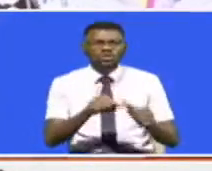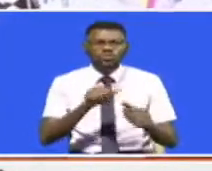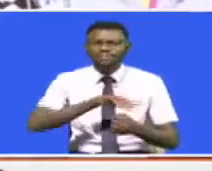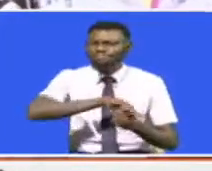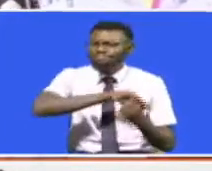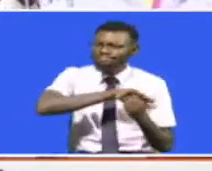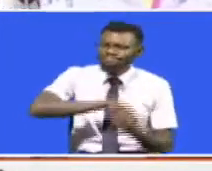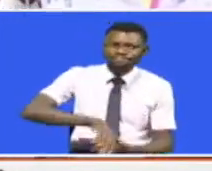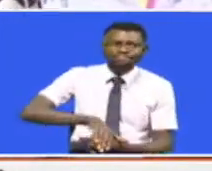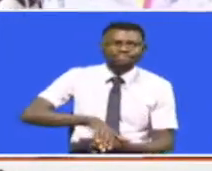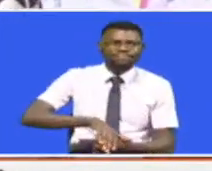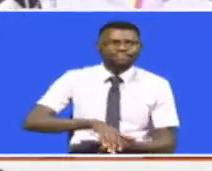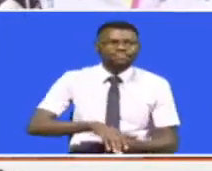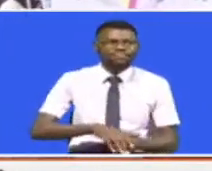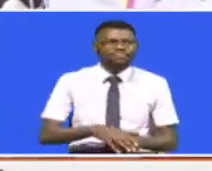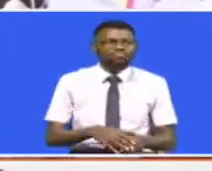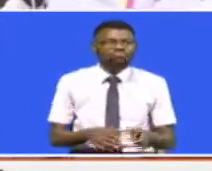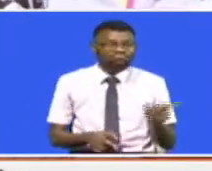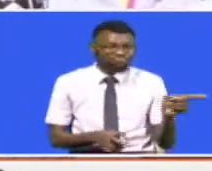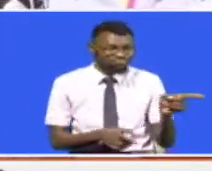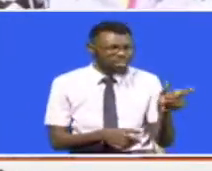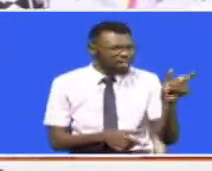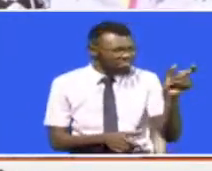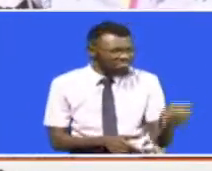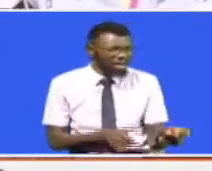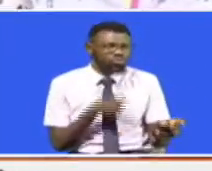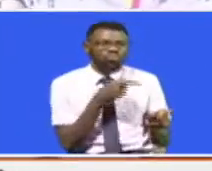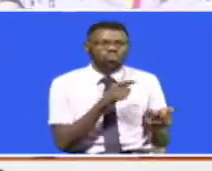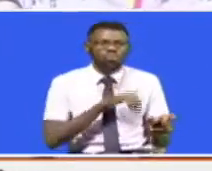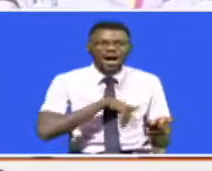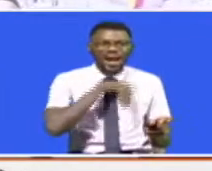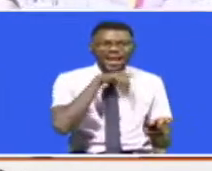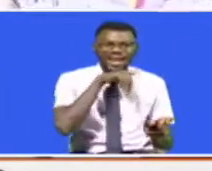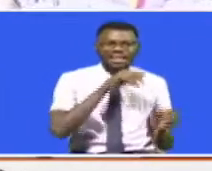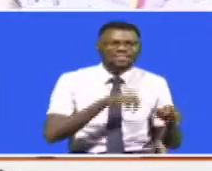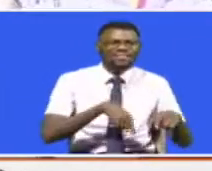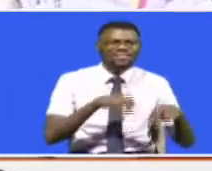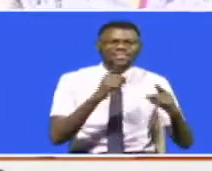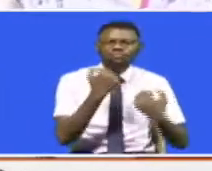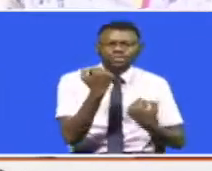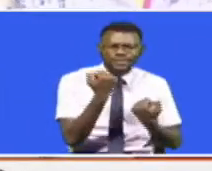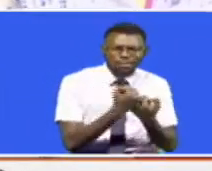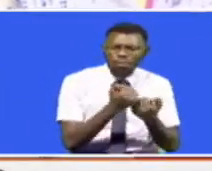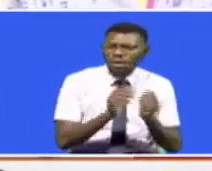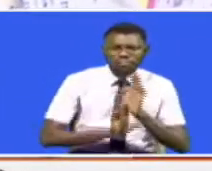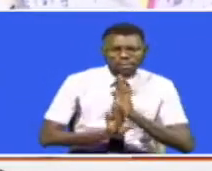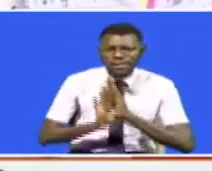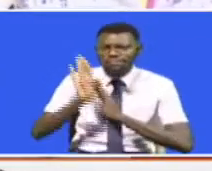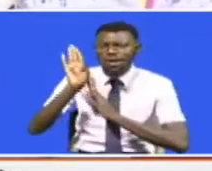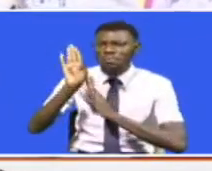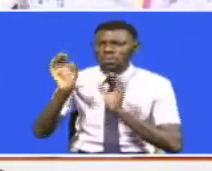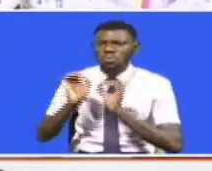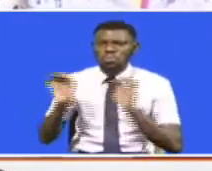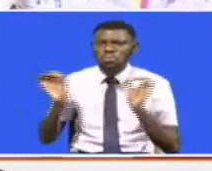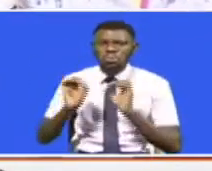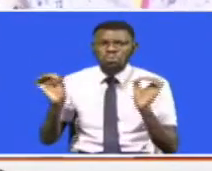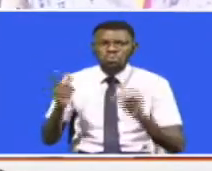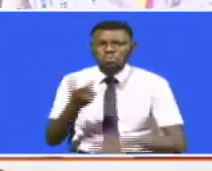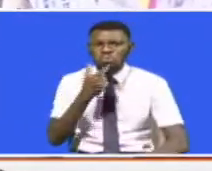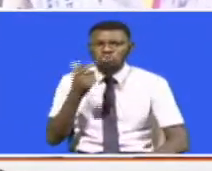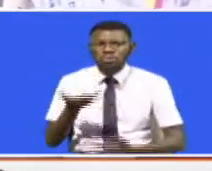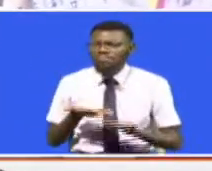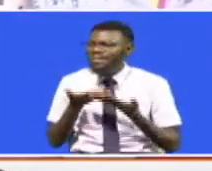person undermining the Luo welfare is a self-confessed wanga who has no interest of the Luo community at